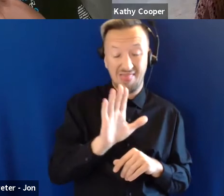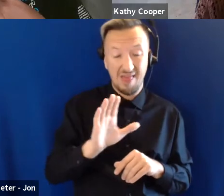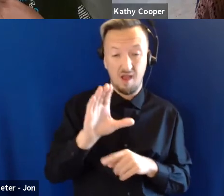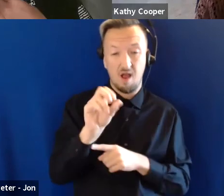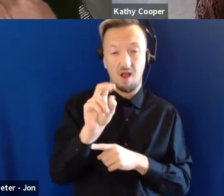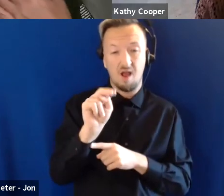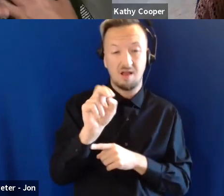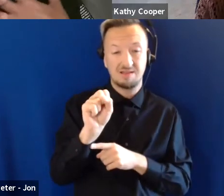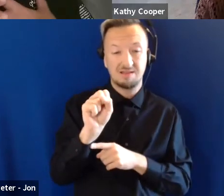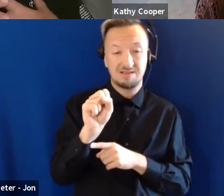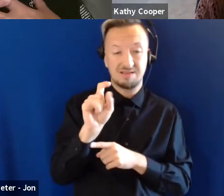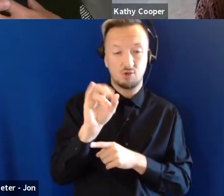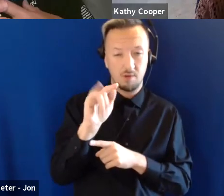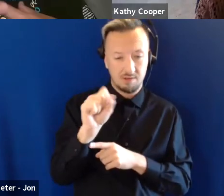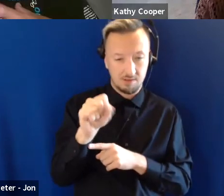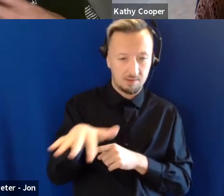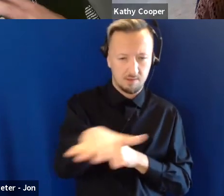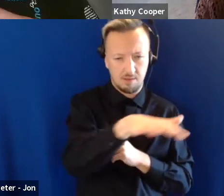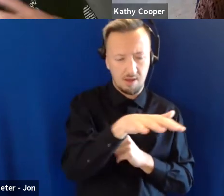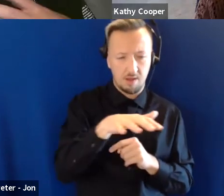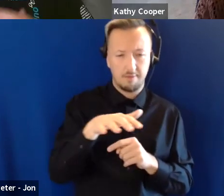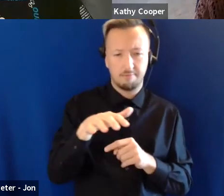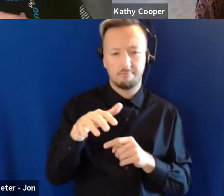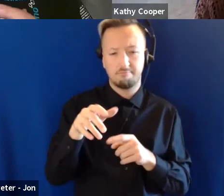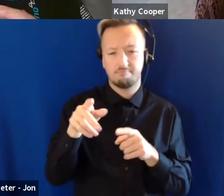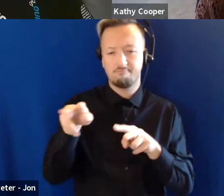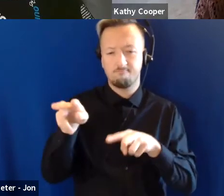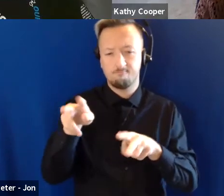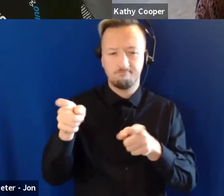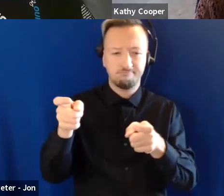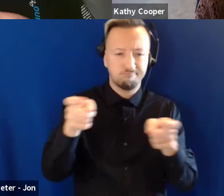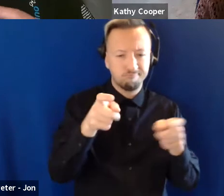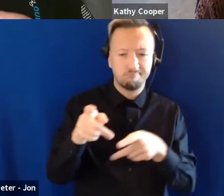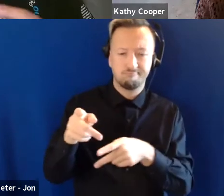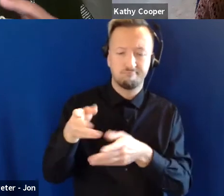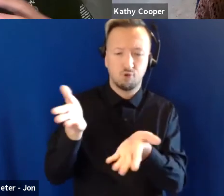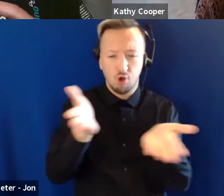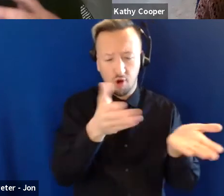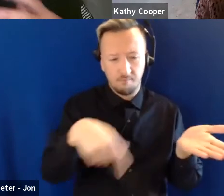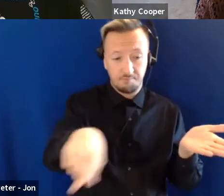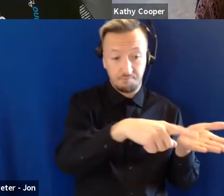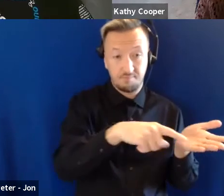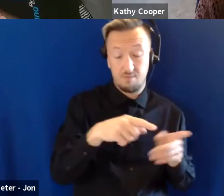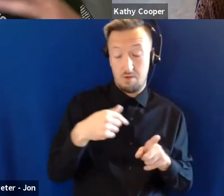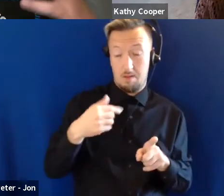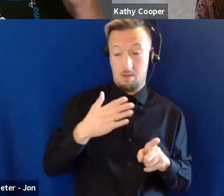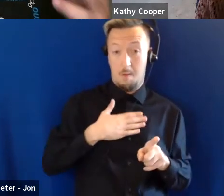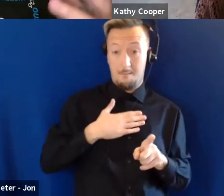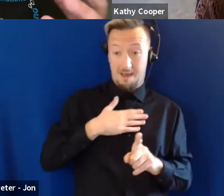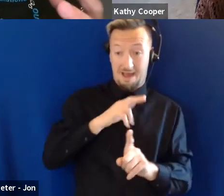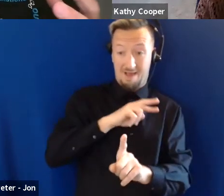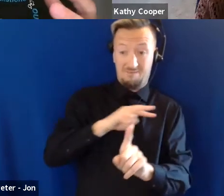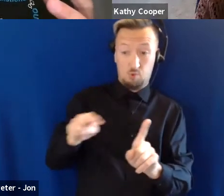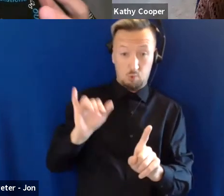Independent Living. And from my perspective, I actually regard the statewide independent living council as also having